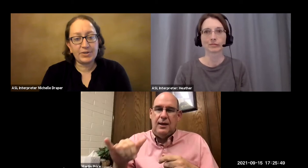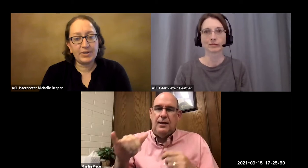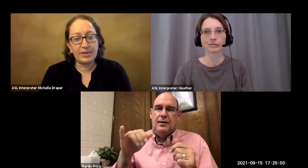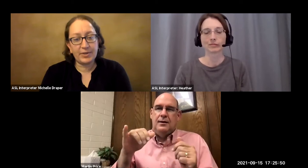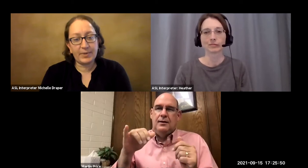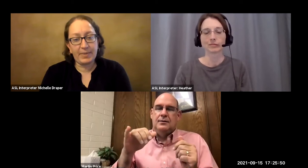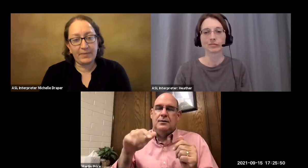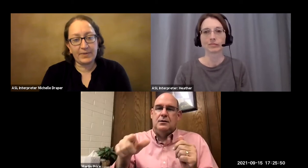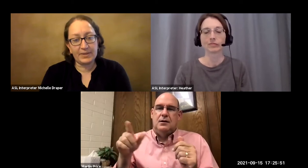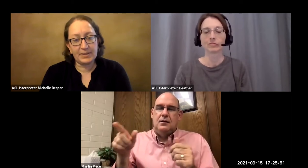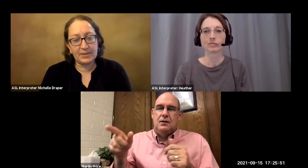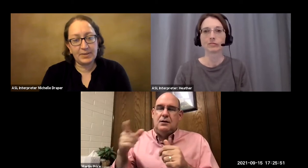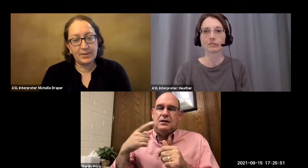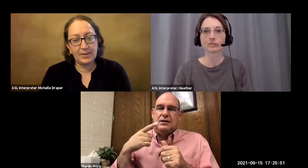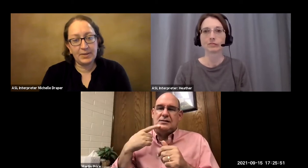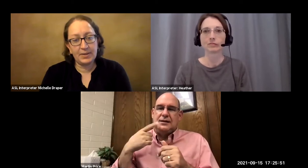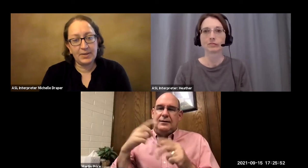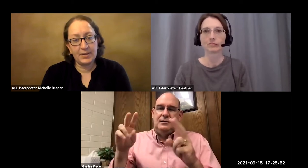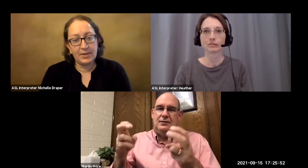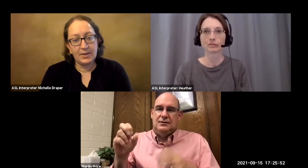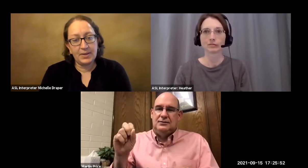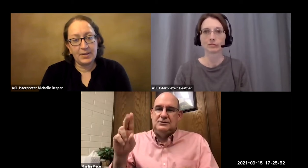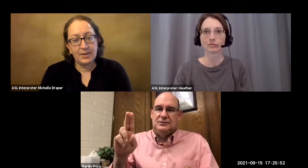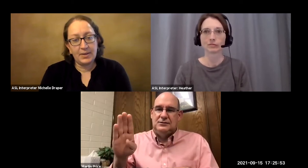Eric mentioned a little bit about this.